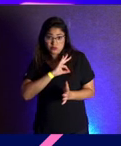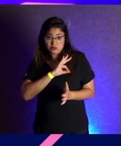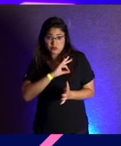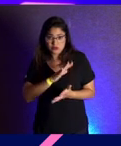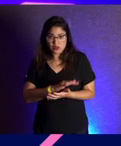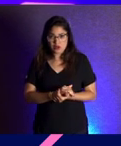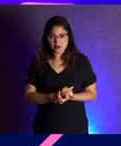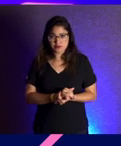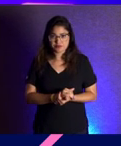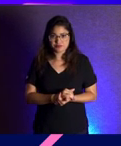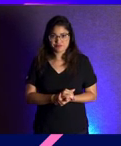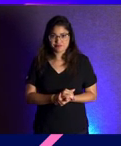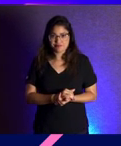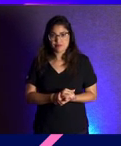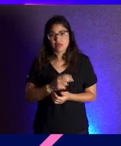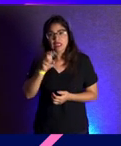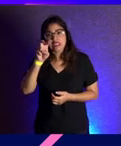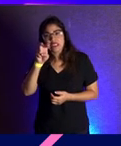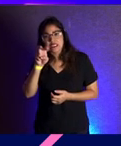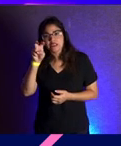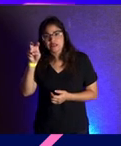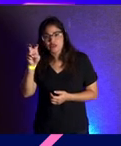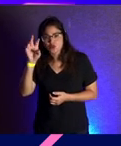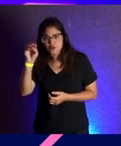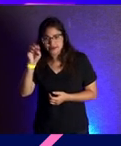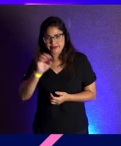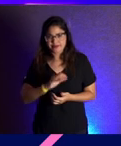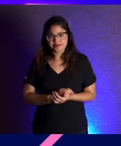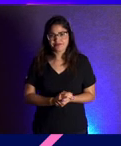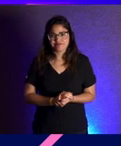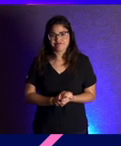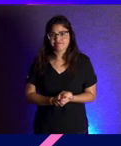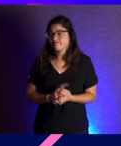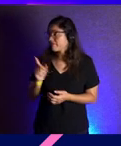We observed about 475.